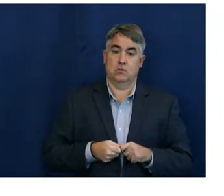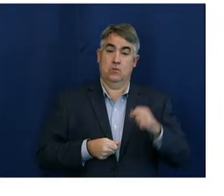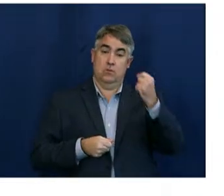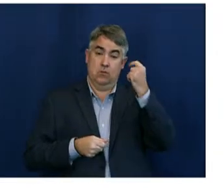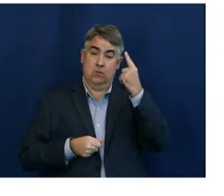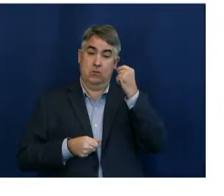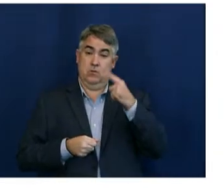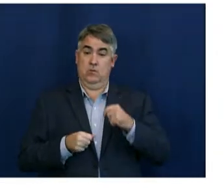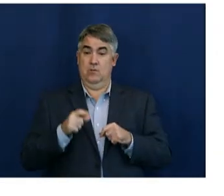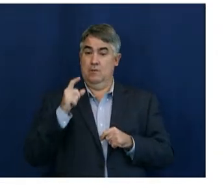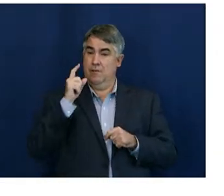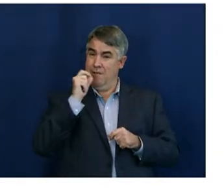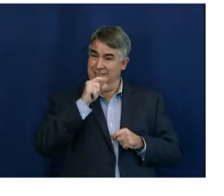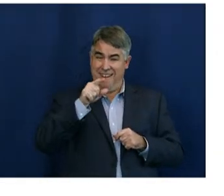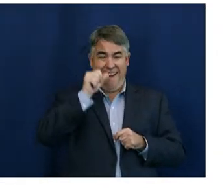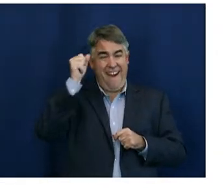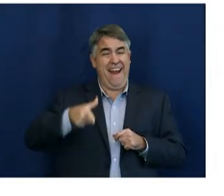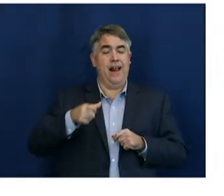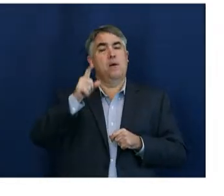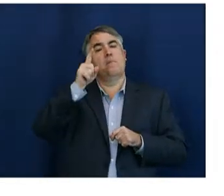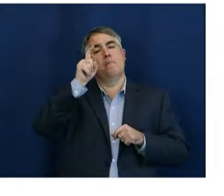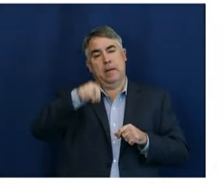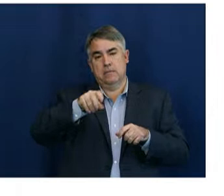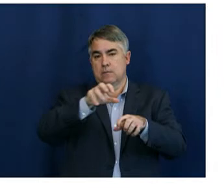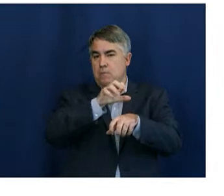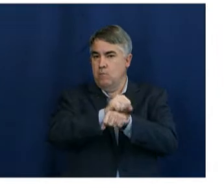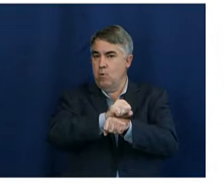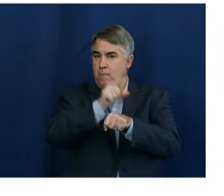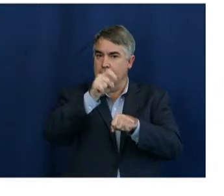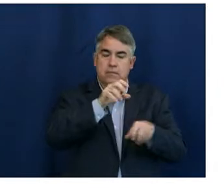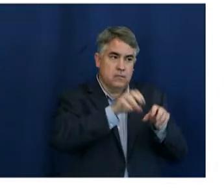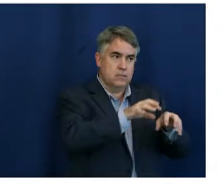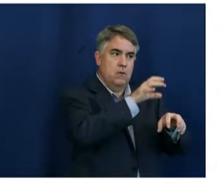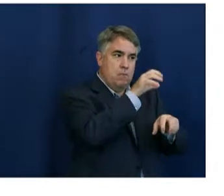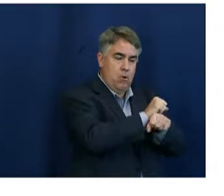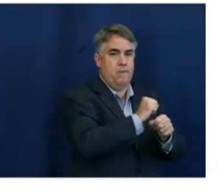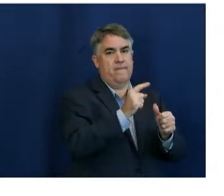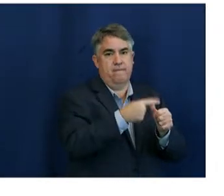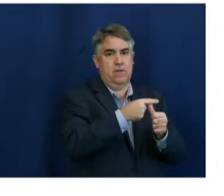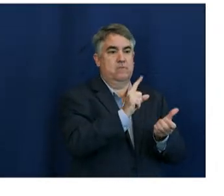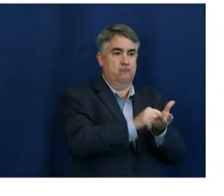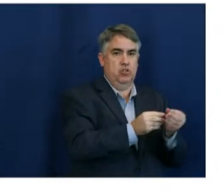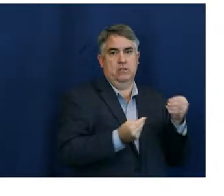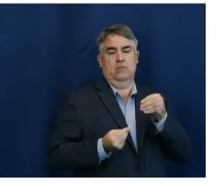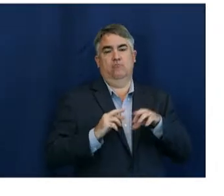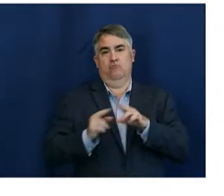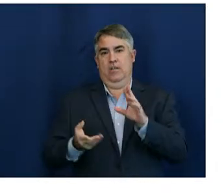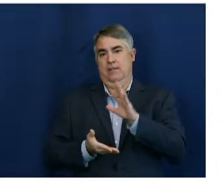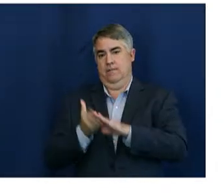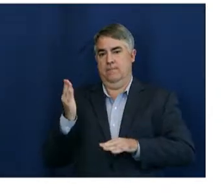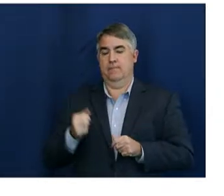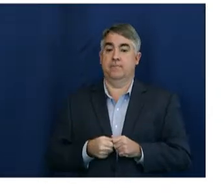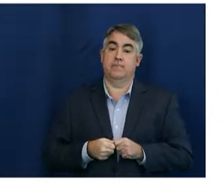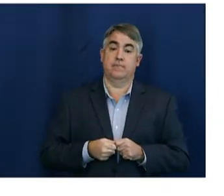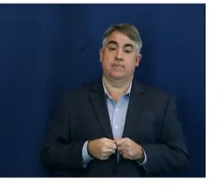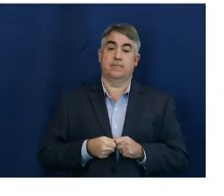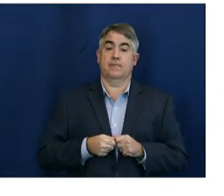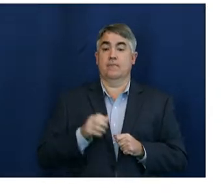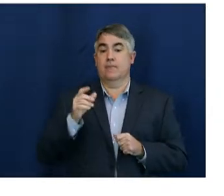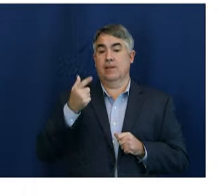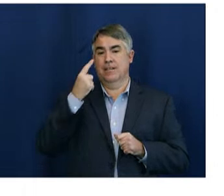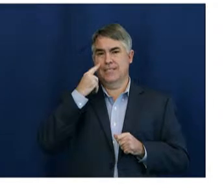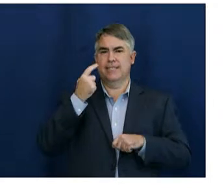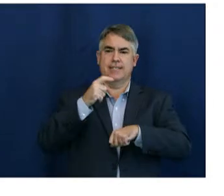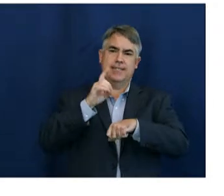come and get your vaccine. All sites require appointments. You can also see the schedule on the site, so you can see the days and times